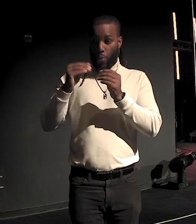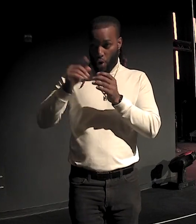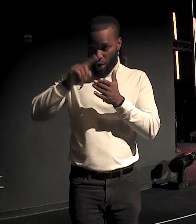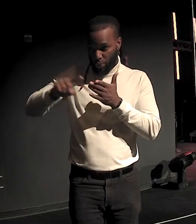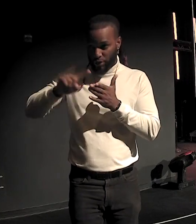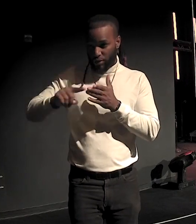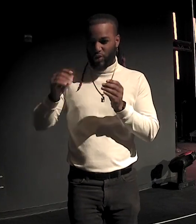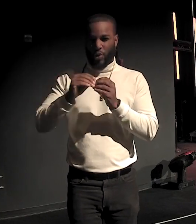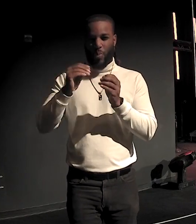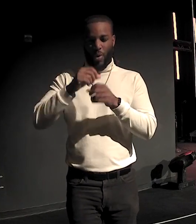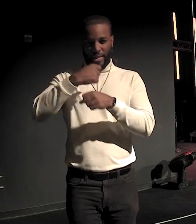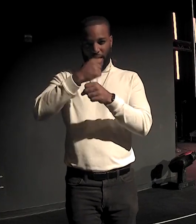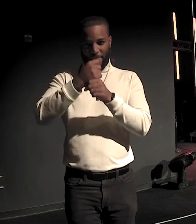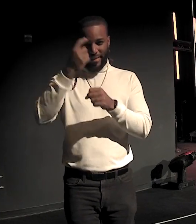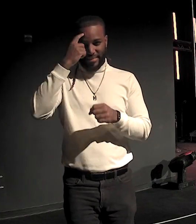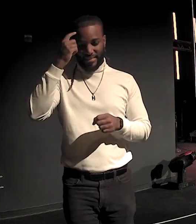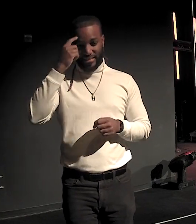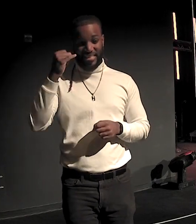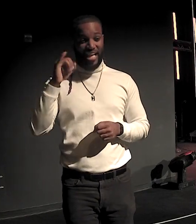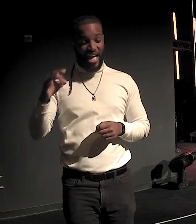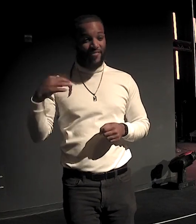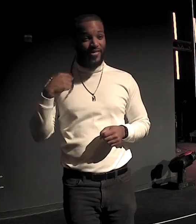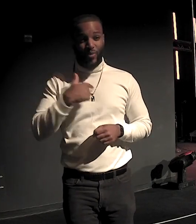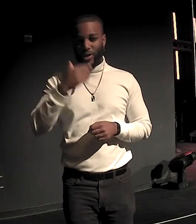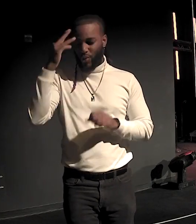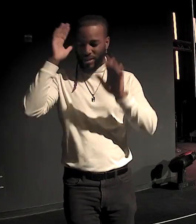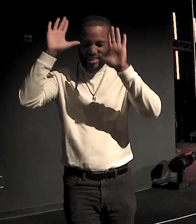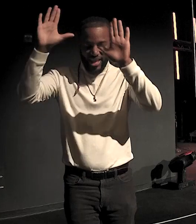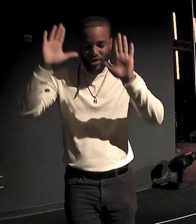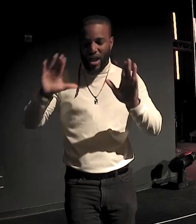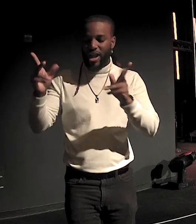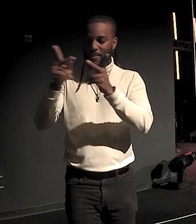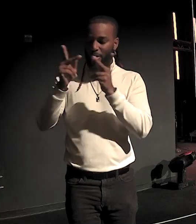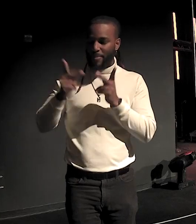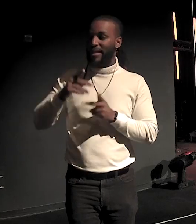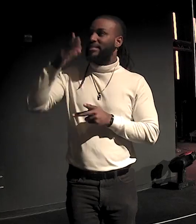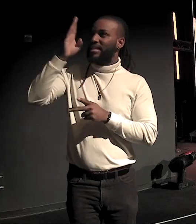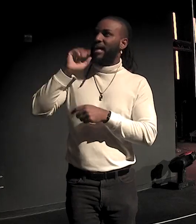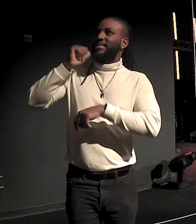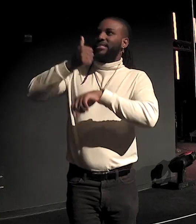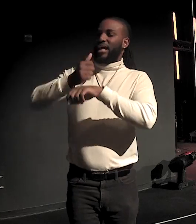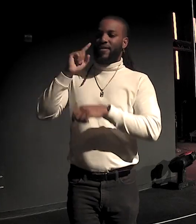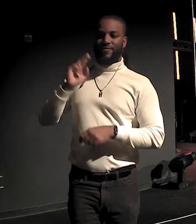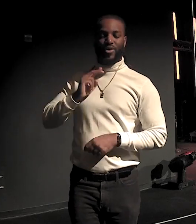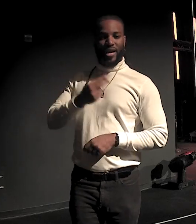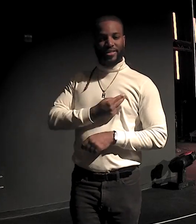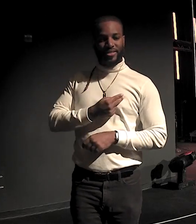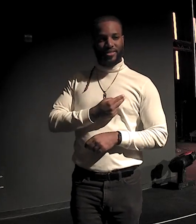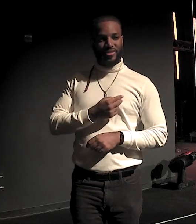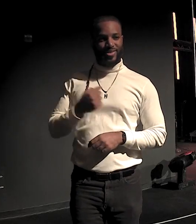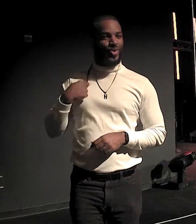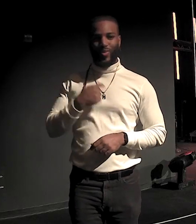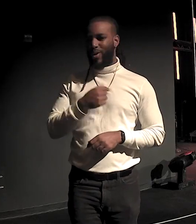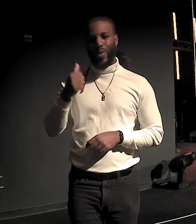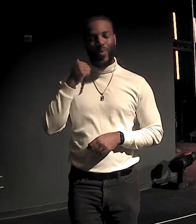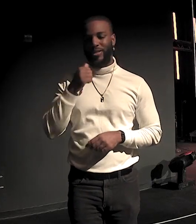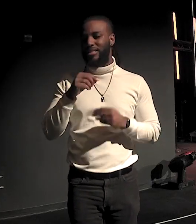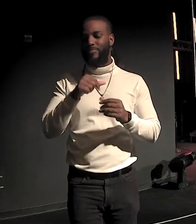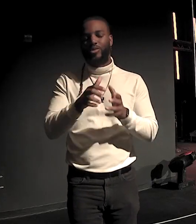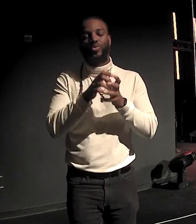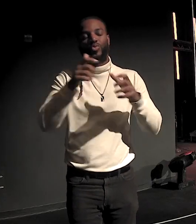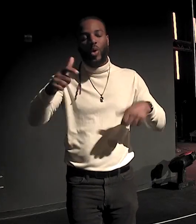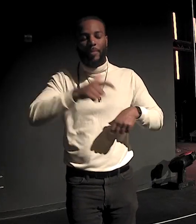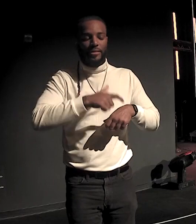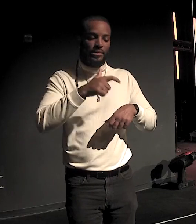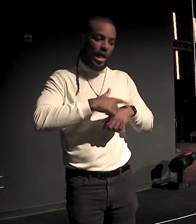in. If we only knew the incredible place that God has prepared in advance for us, we would not spend so much